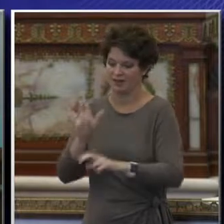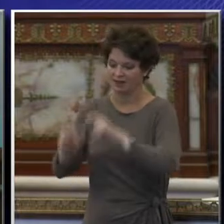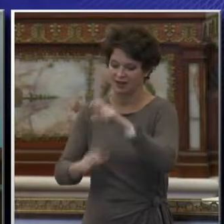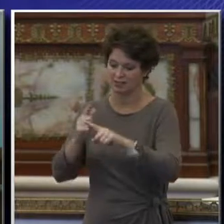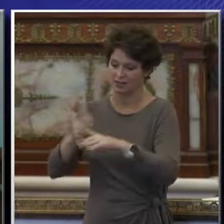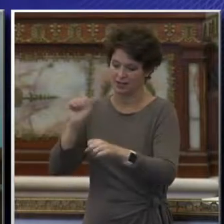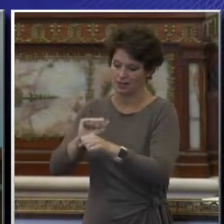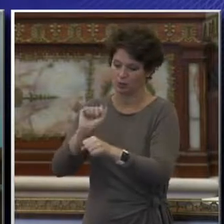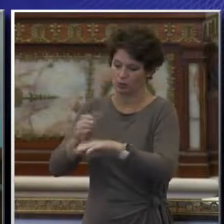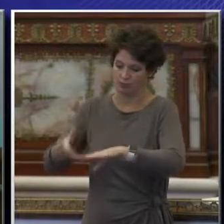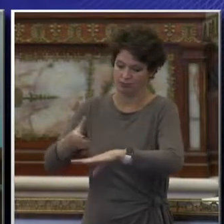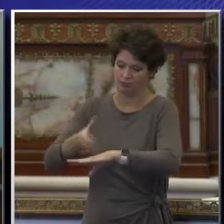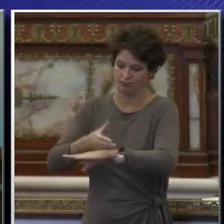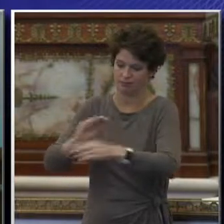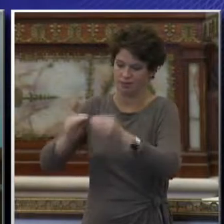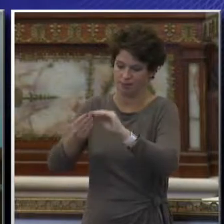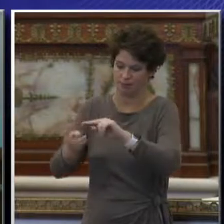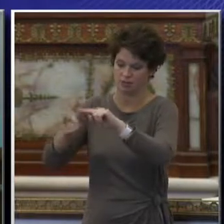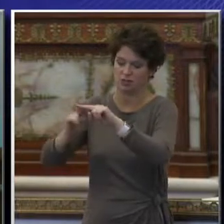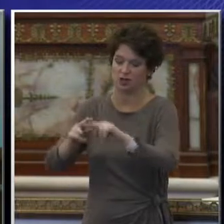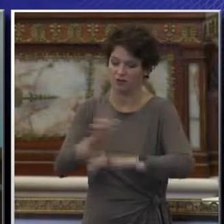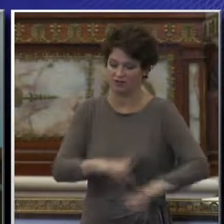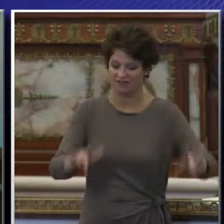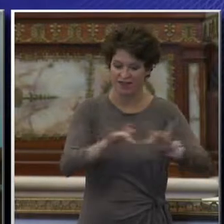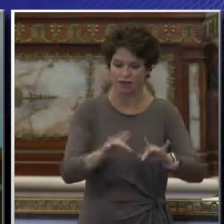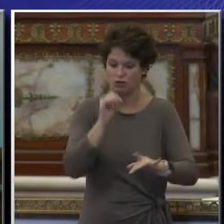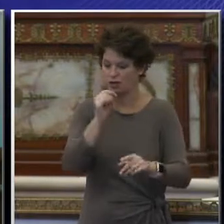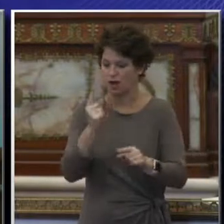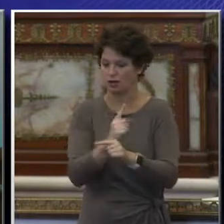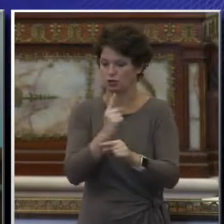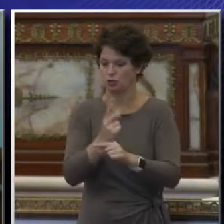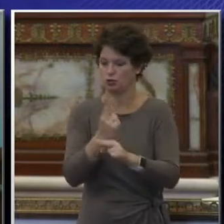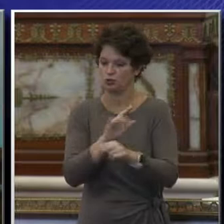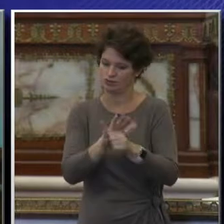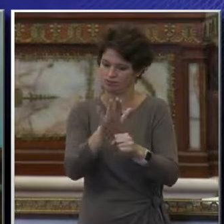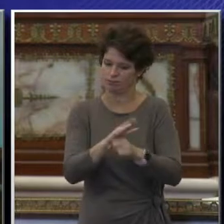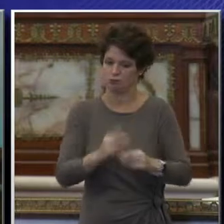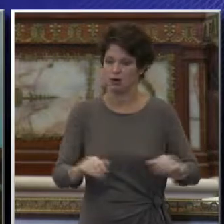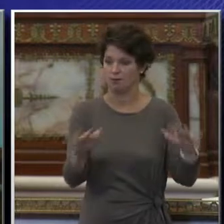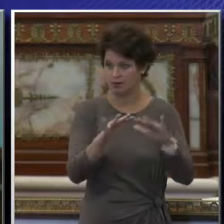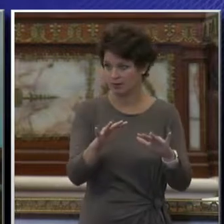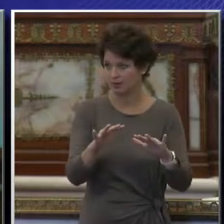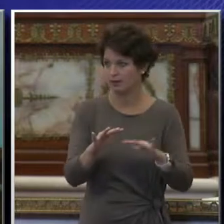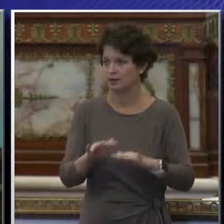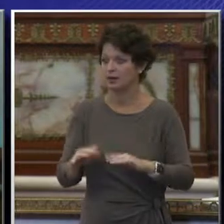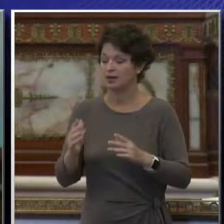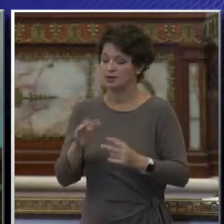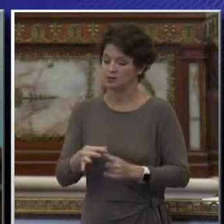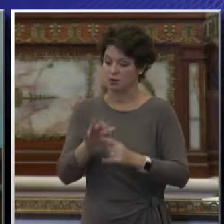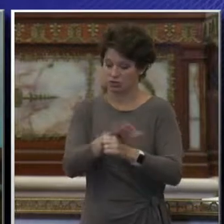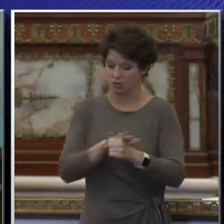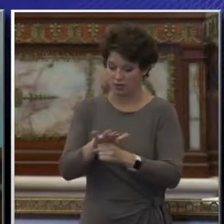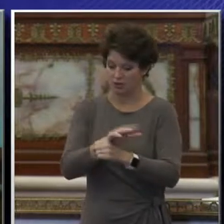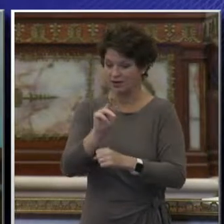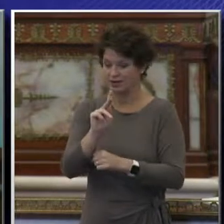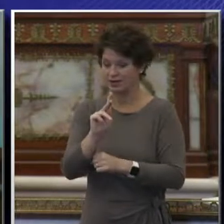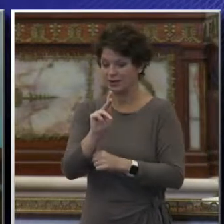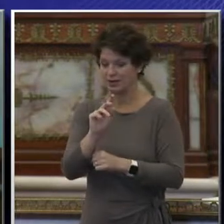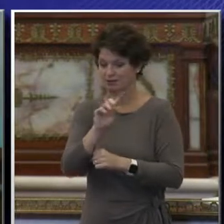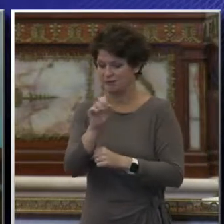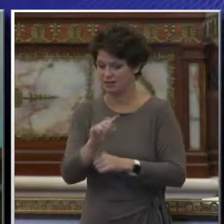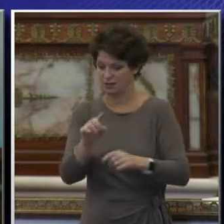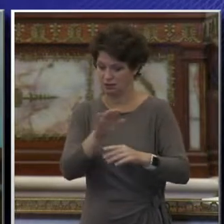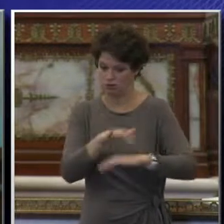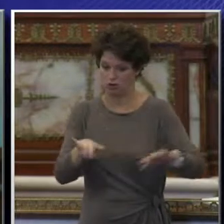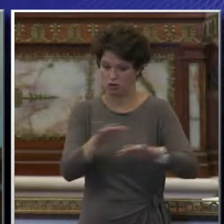employment growth on vacant or underutilized properties. Businesses located in these specially designated KOZ zones are